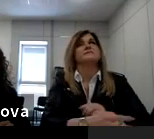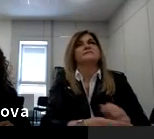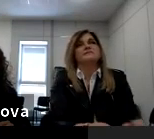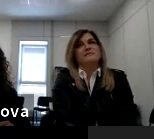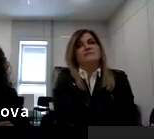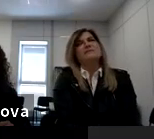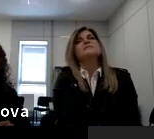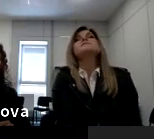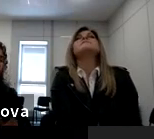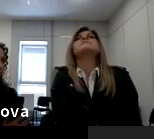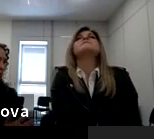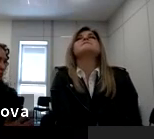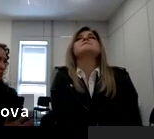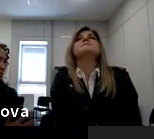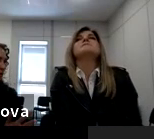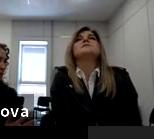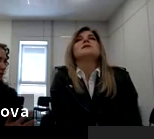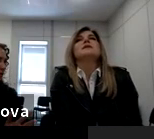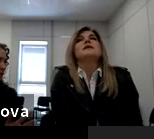across the